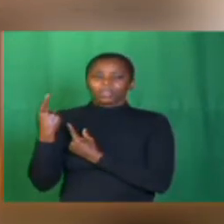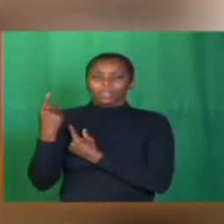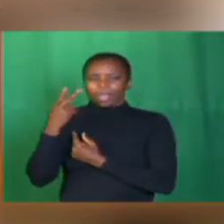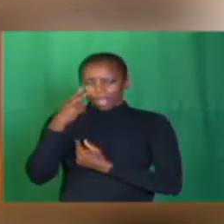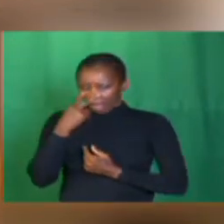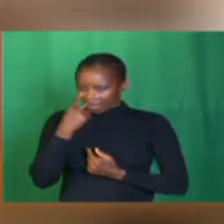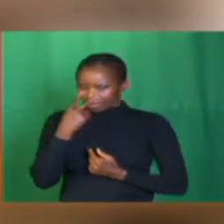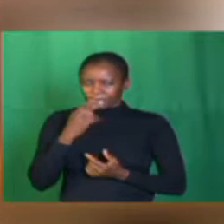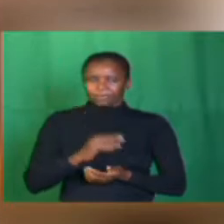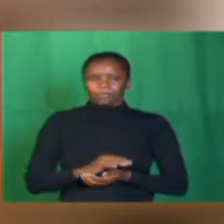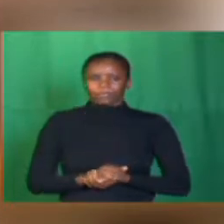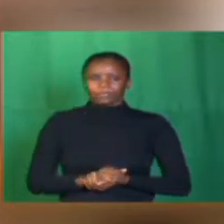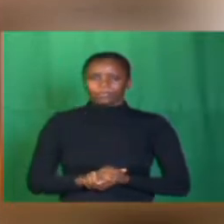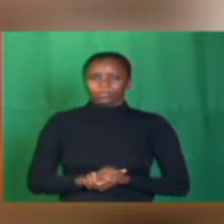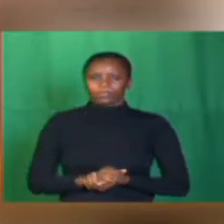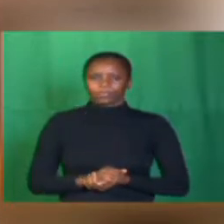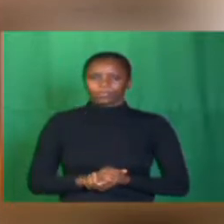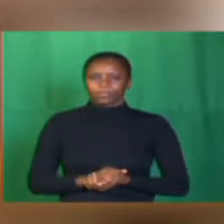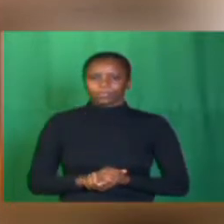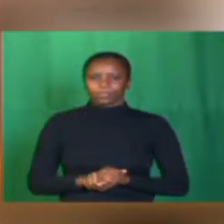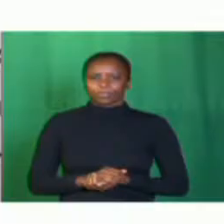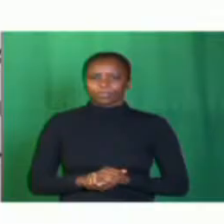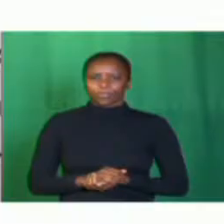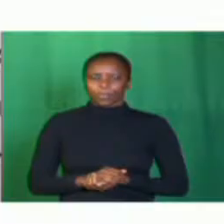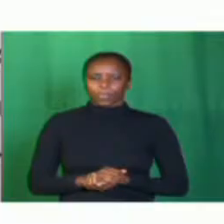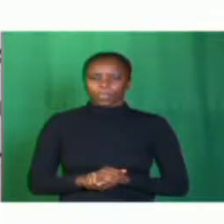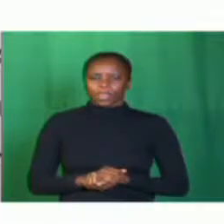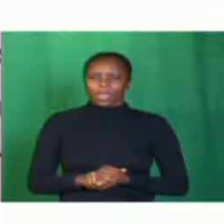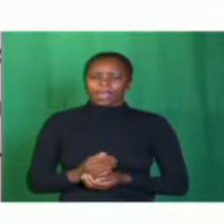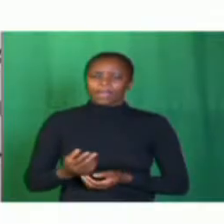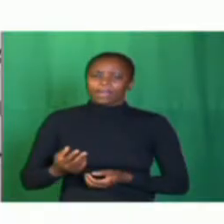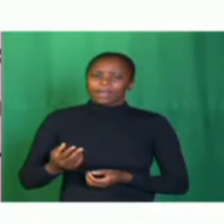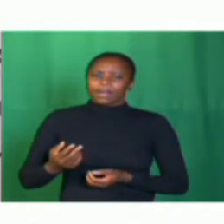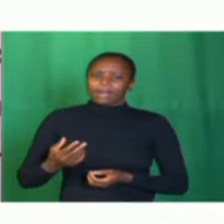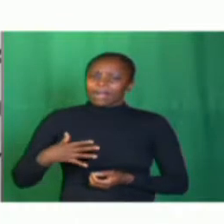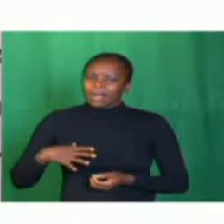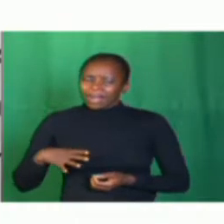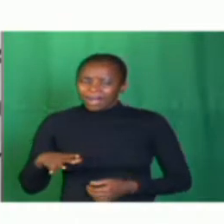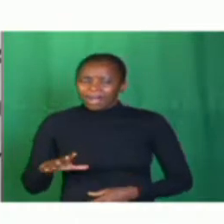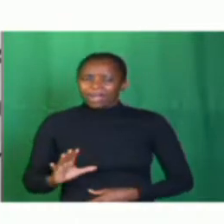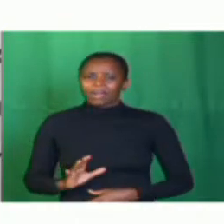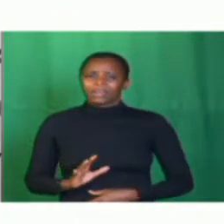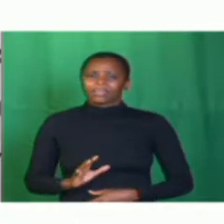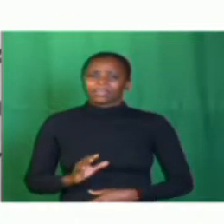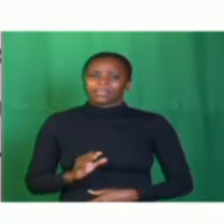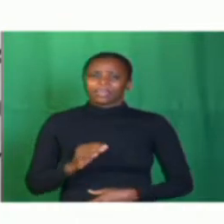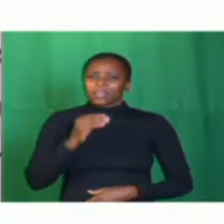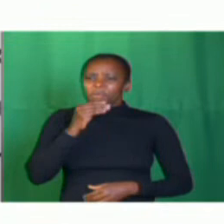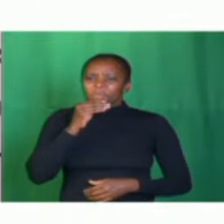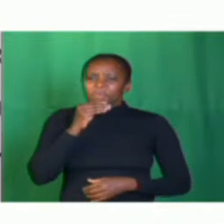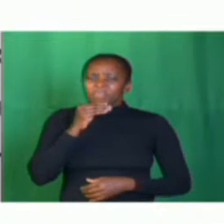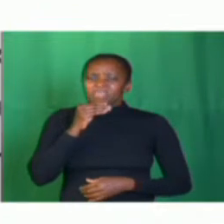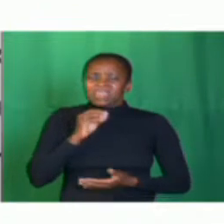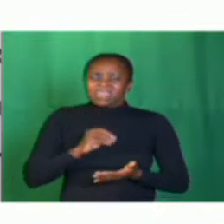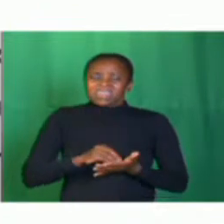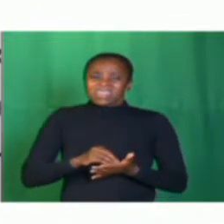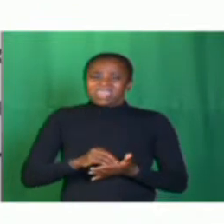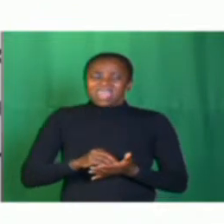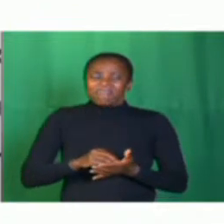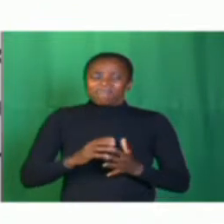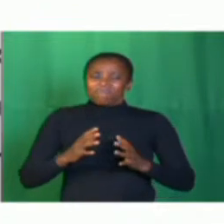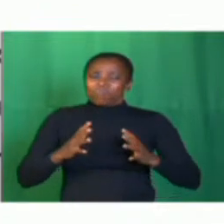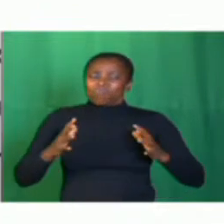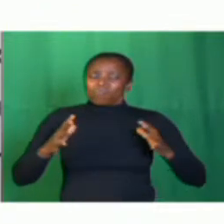there to tell them. Also, it drew enormous confidence